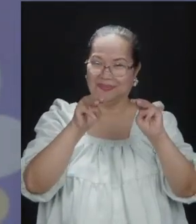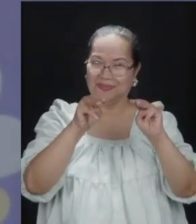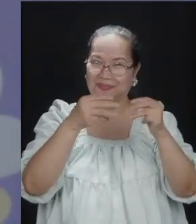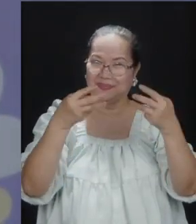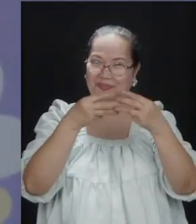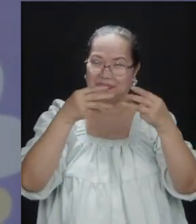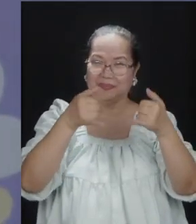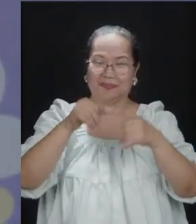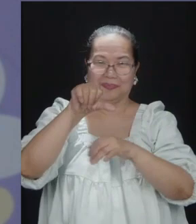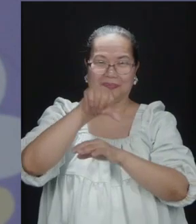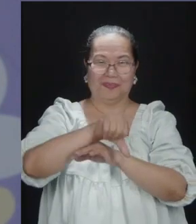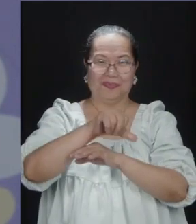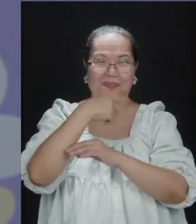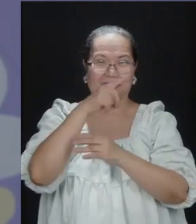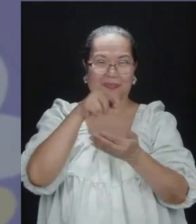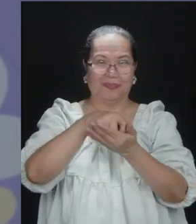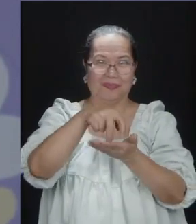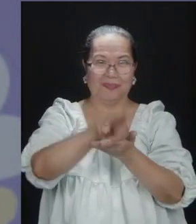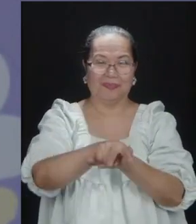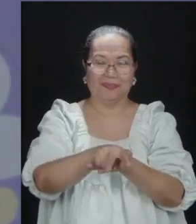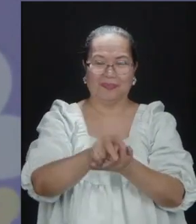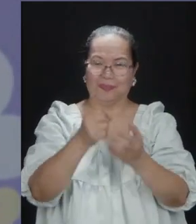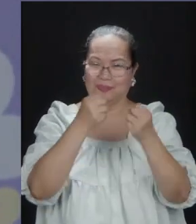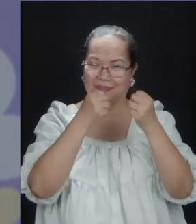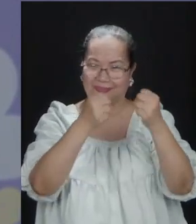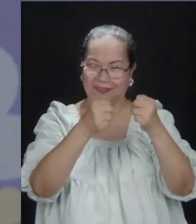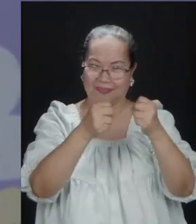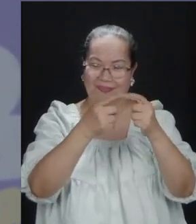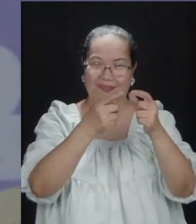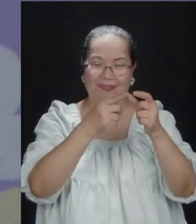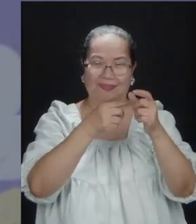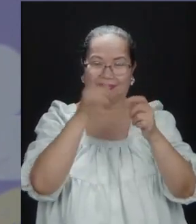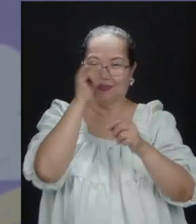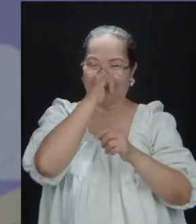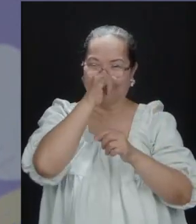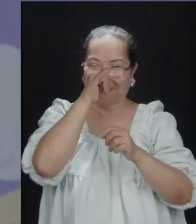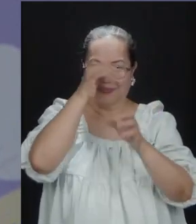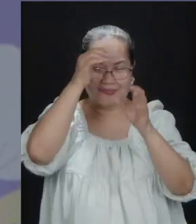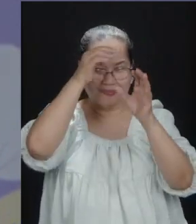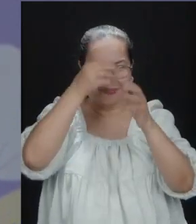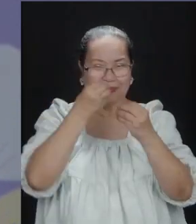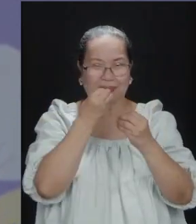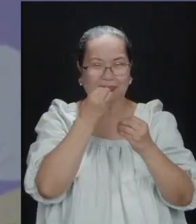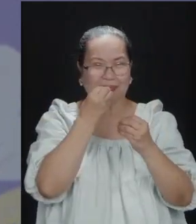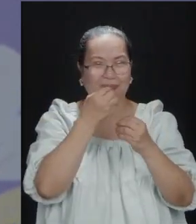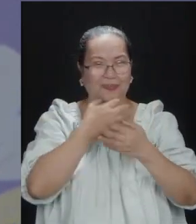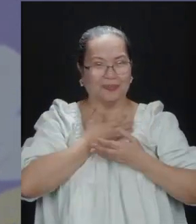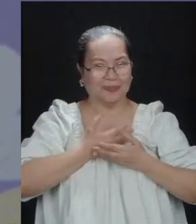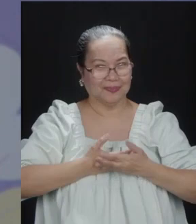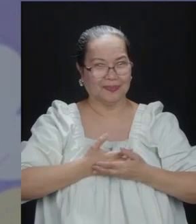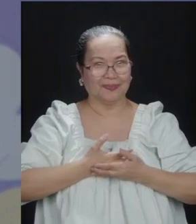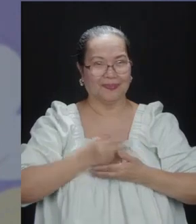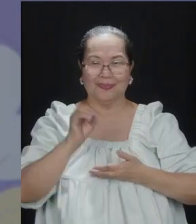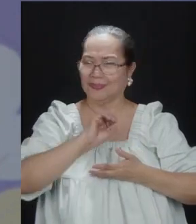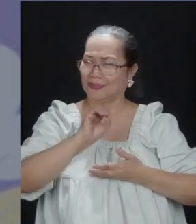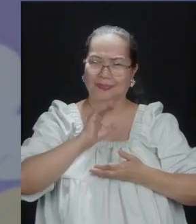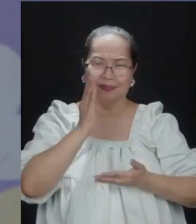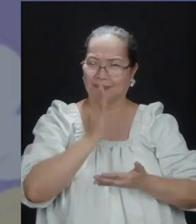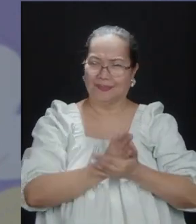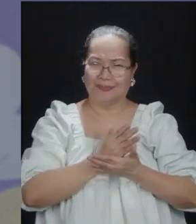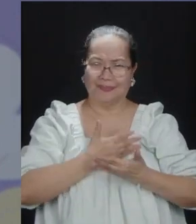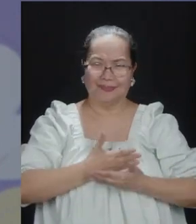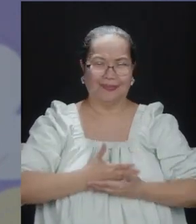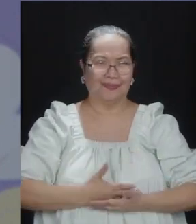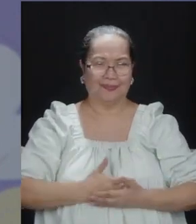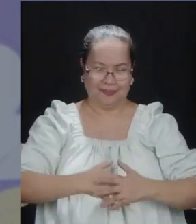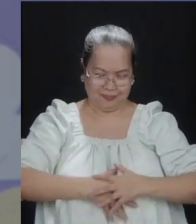defeated, and those who stumble are strengthened. Those who were full now work for food. Those who were hungry are hungry no more. The